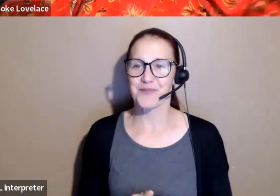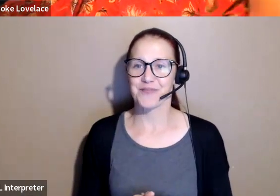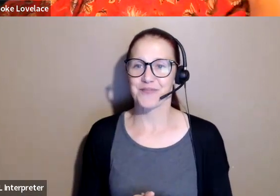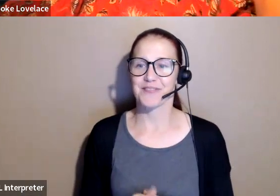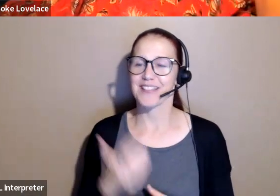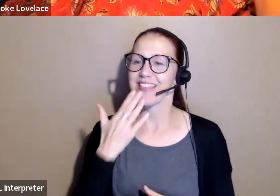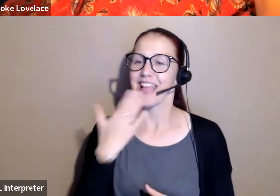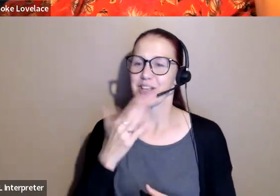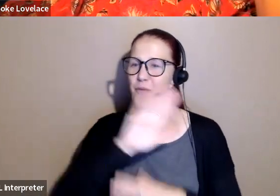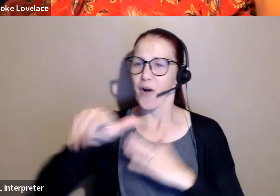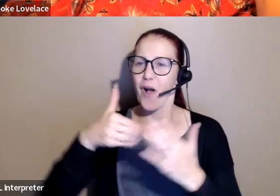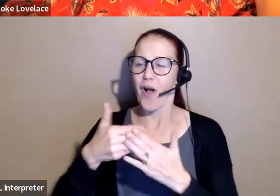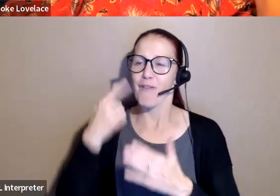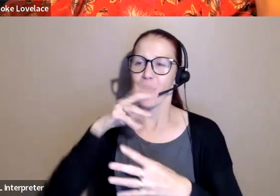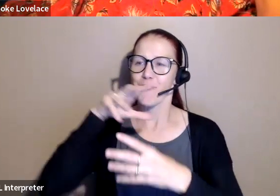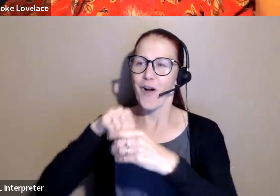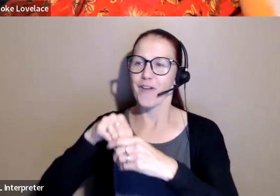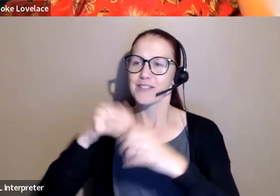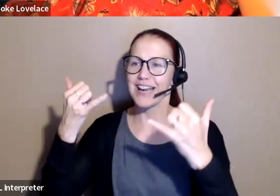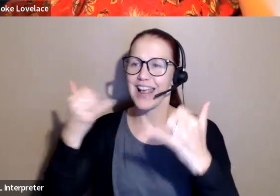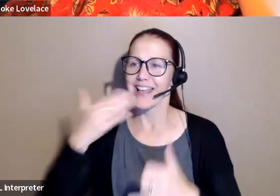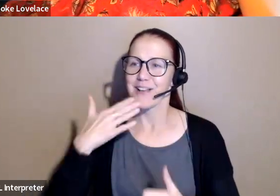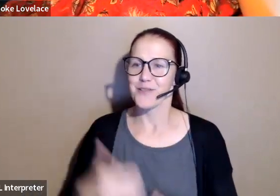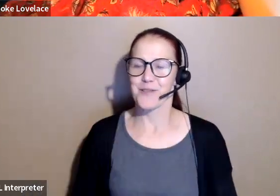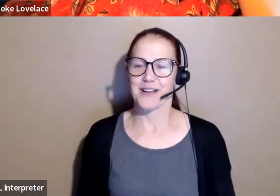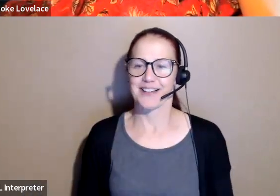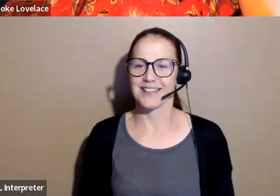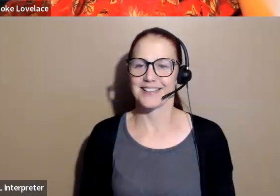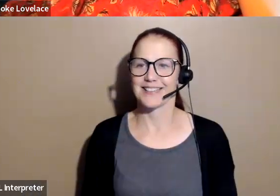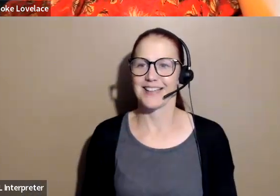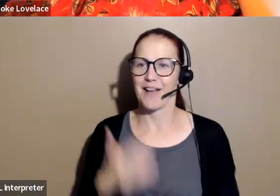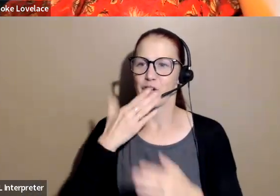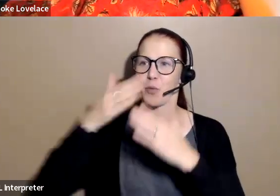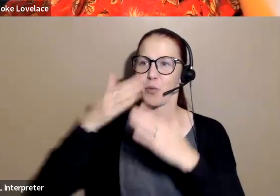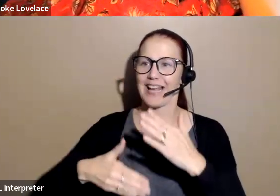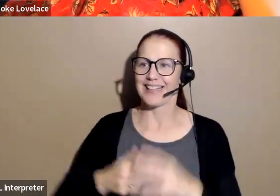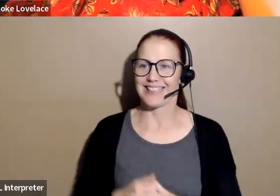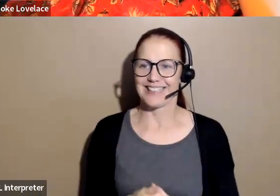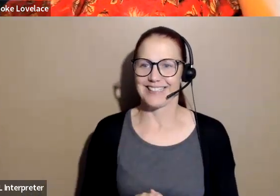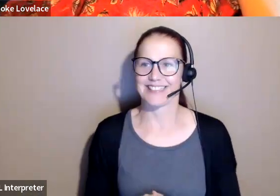Thanks, everybody. Thanks for your participation today. Have a good weekend, everyone.